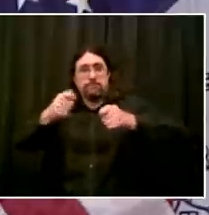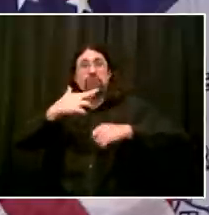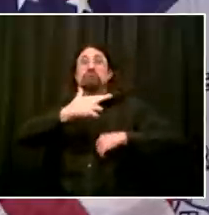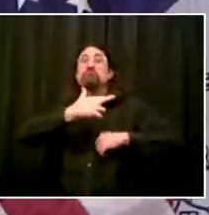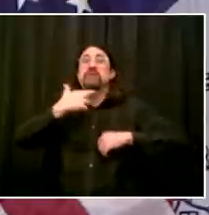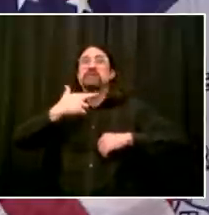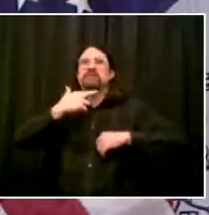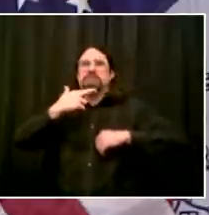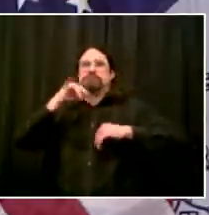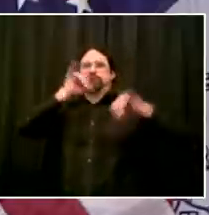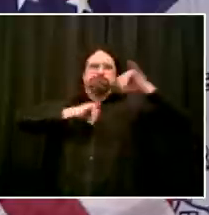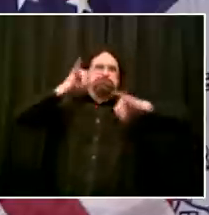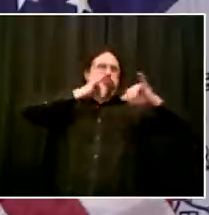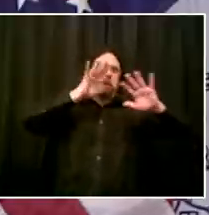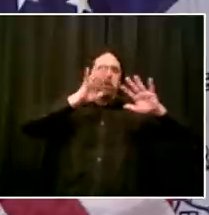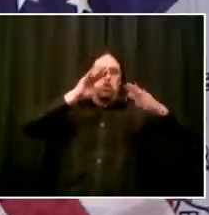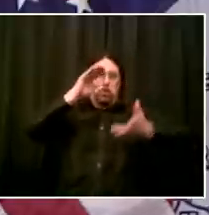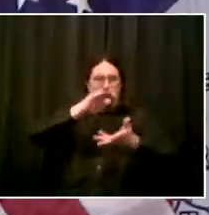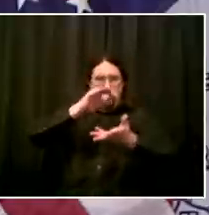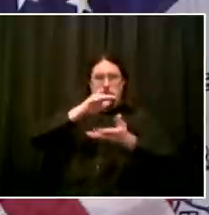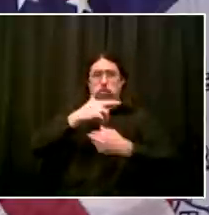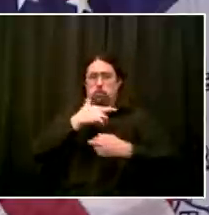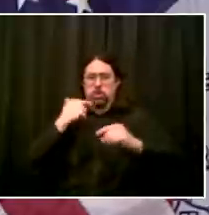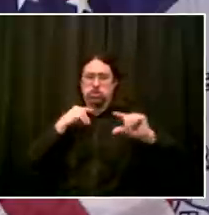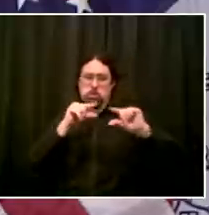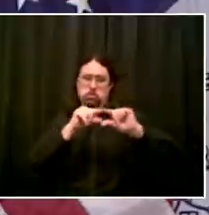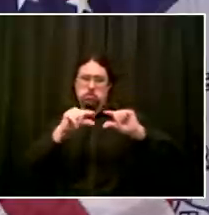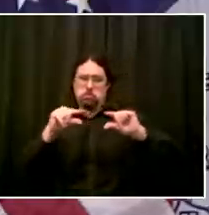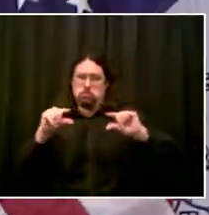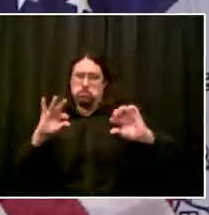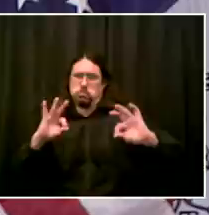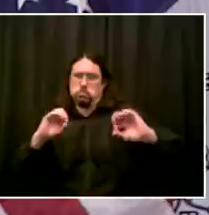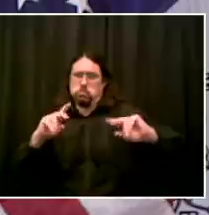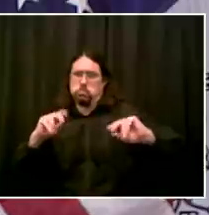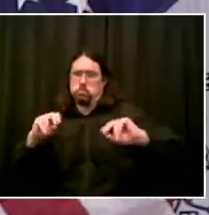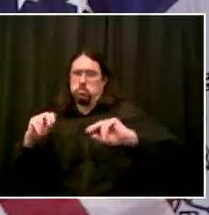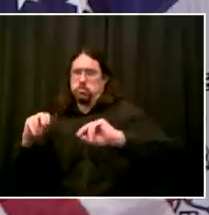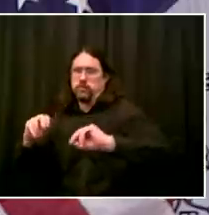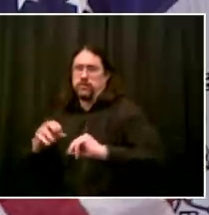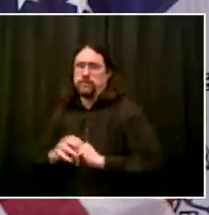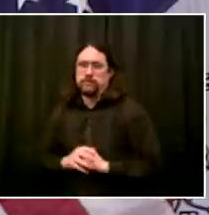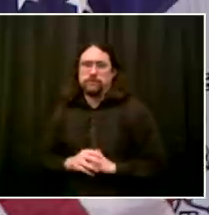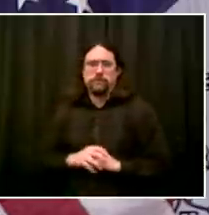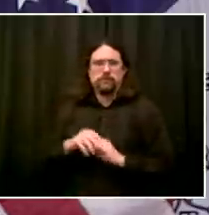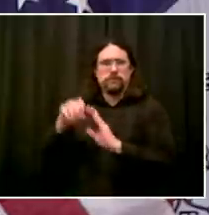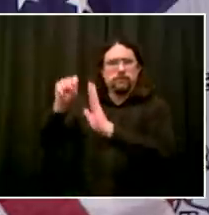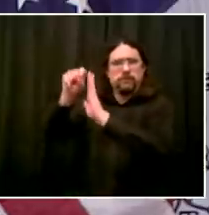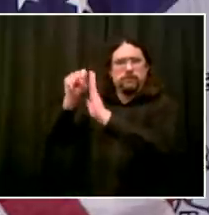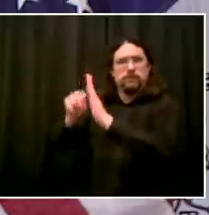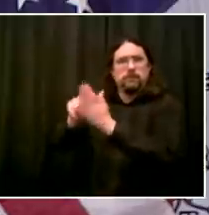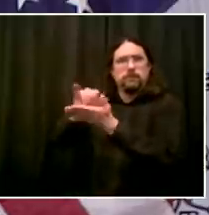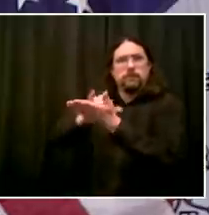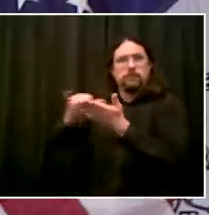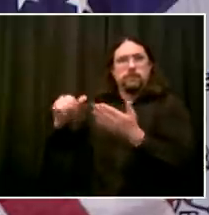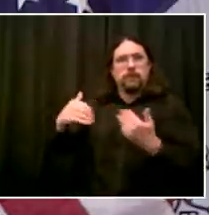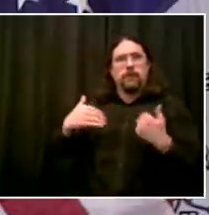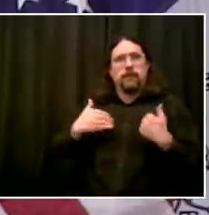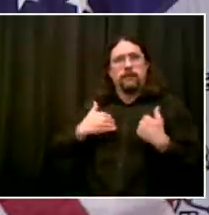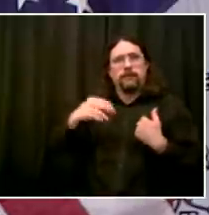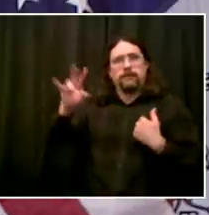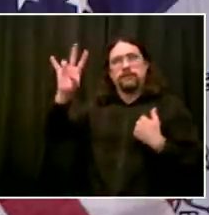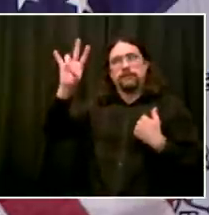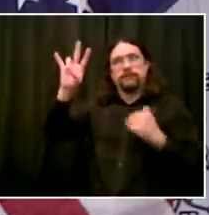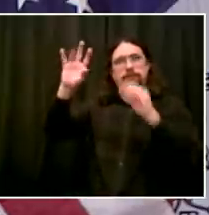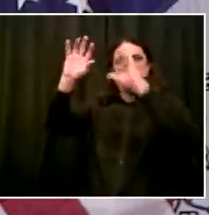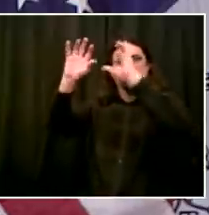careful. They go through stages. You have to prove each stage before you move to the next one. Our indicators, again, just